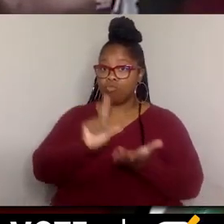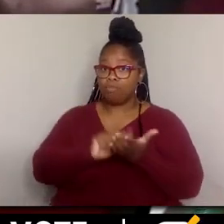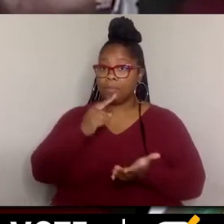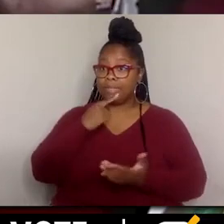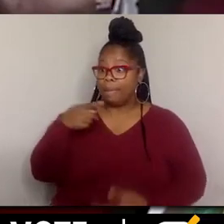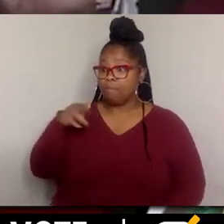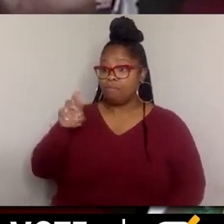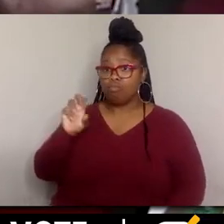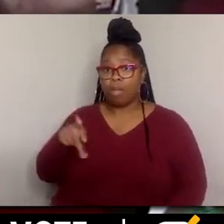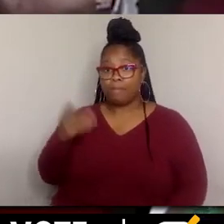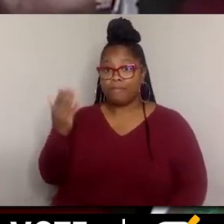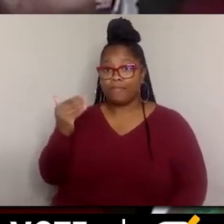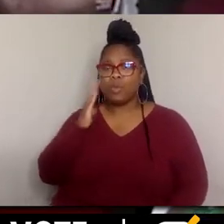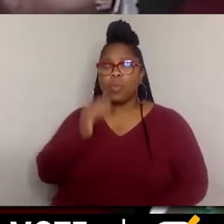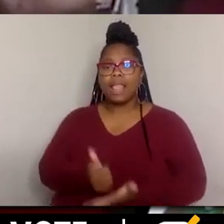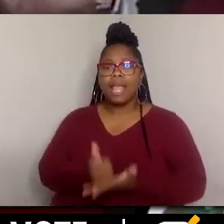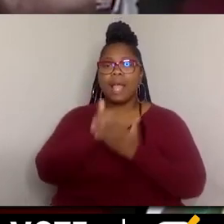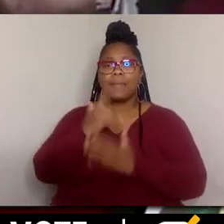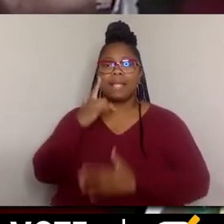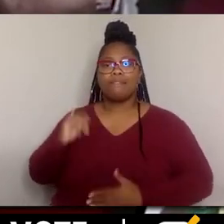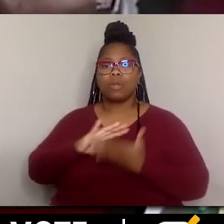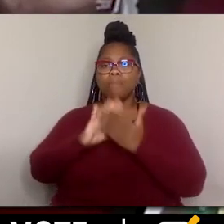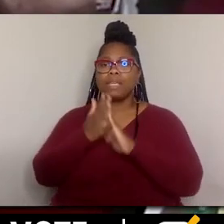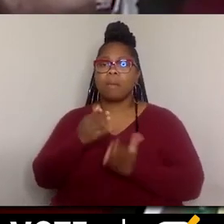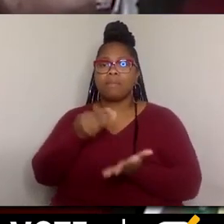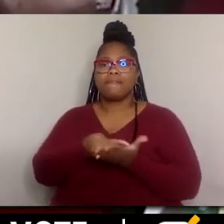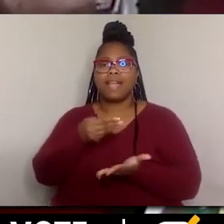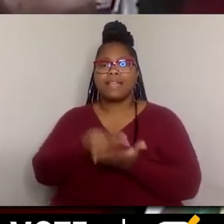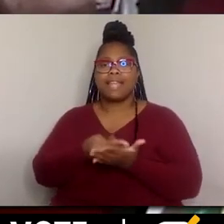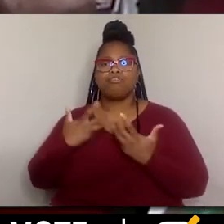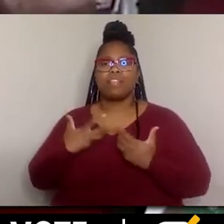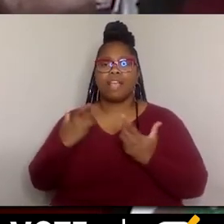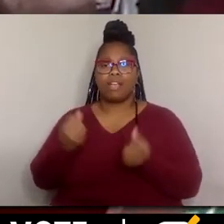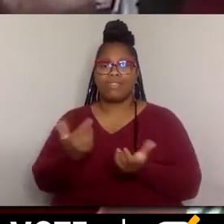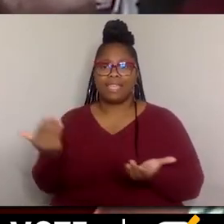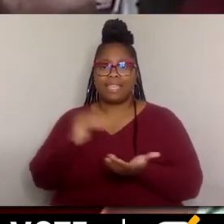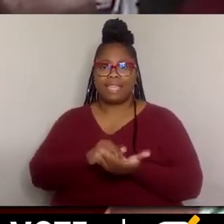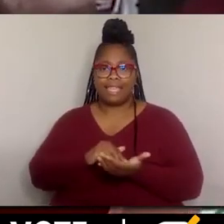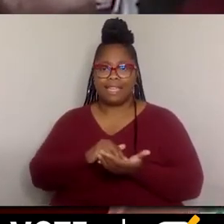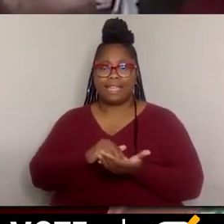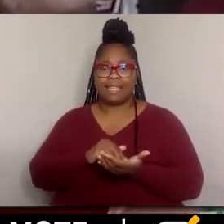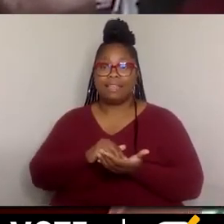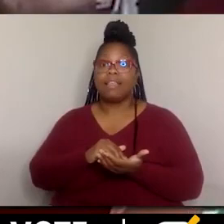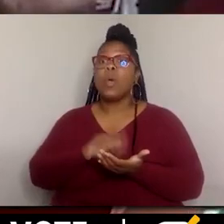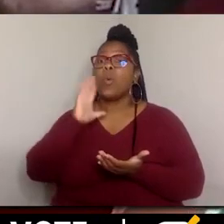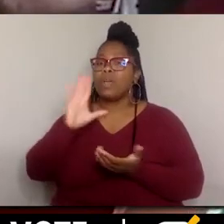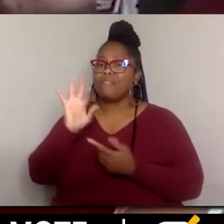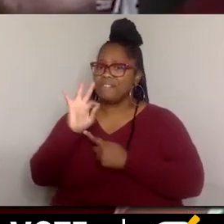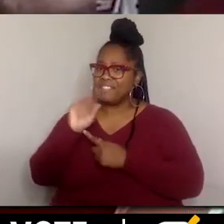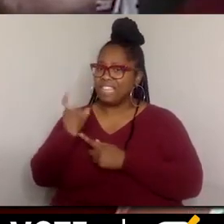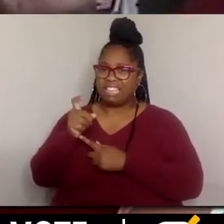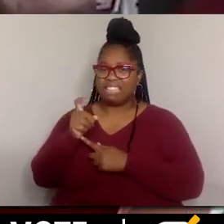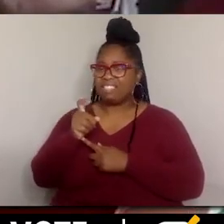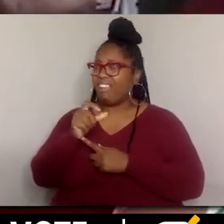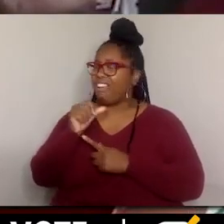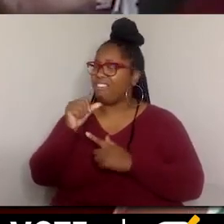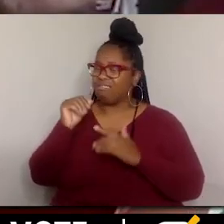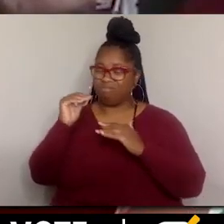make California financially healthy again and fix the wildly